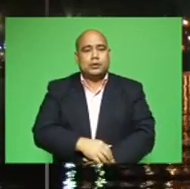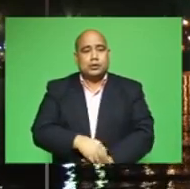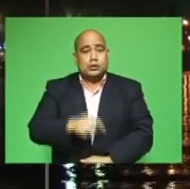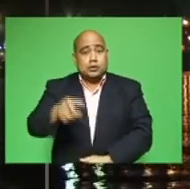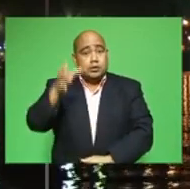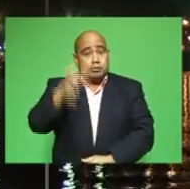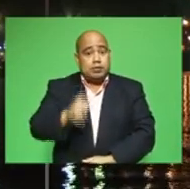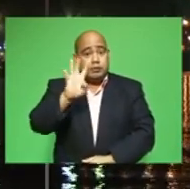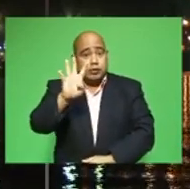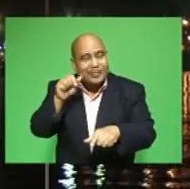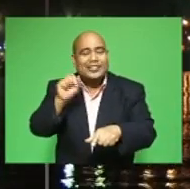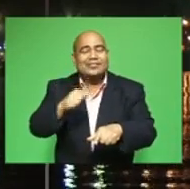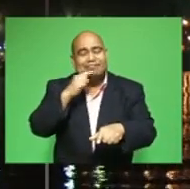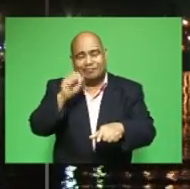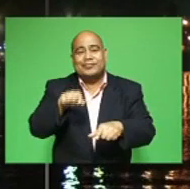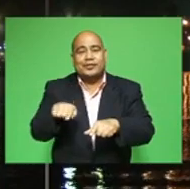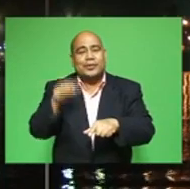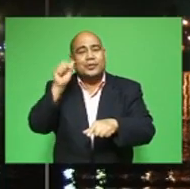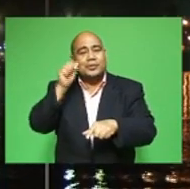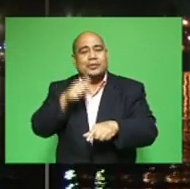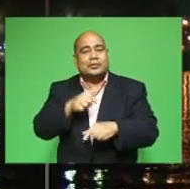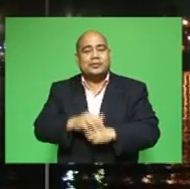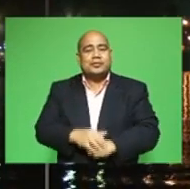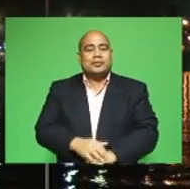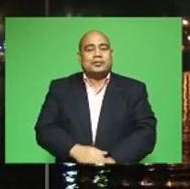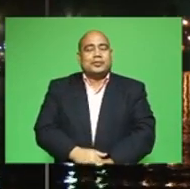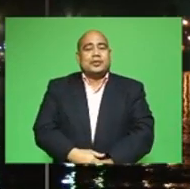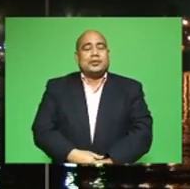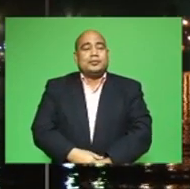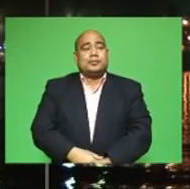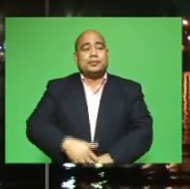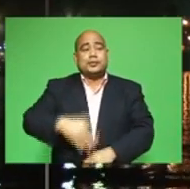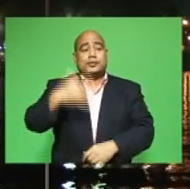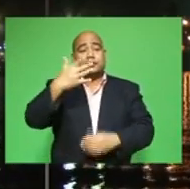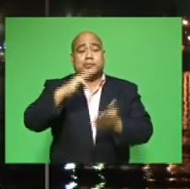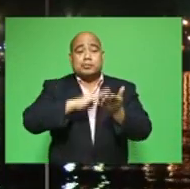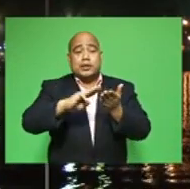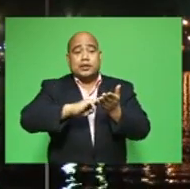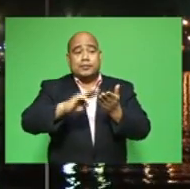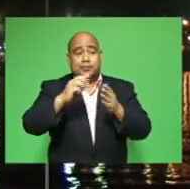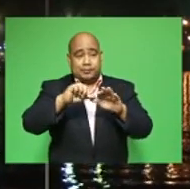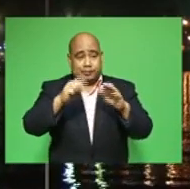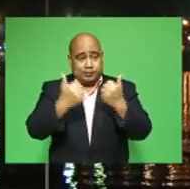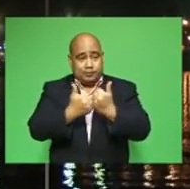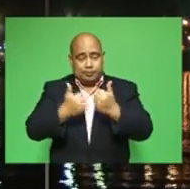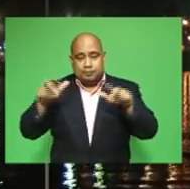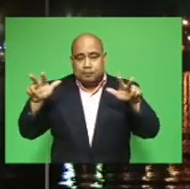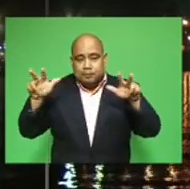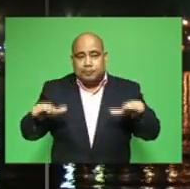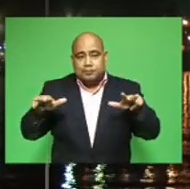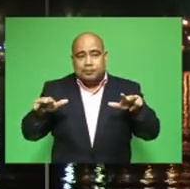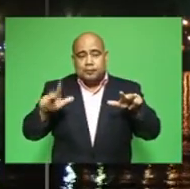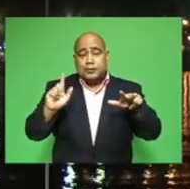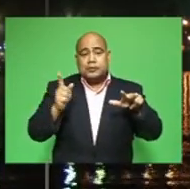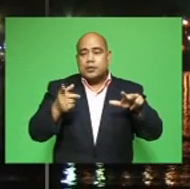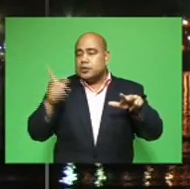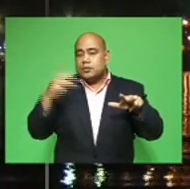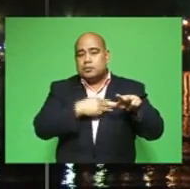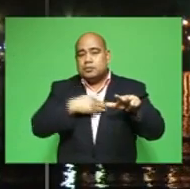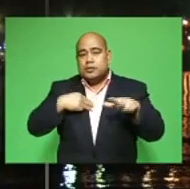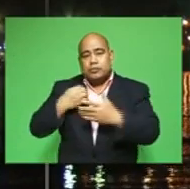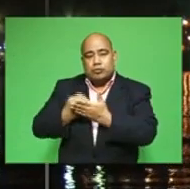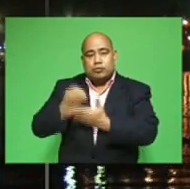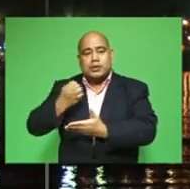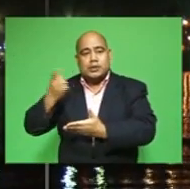to second-degree murder. A $15 million agreement between the Ministry of Economy and the European Union will help